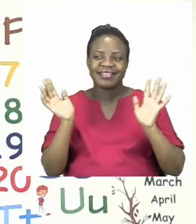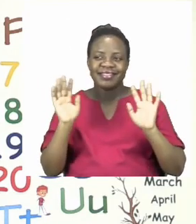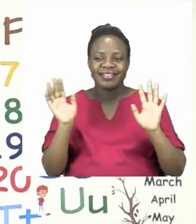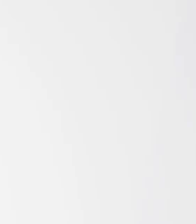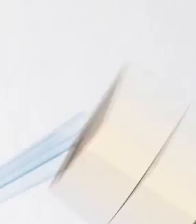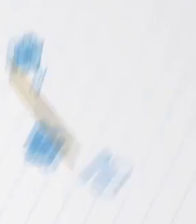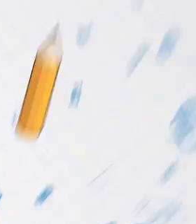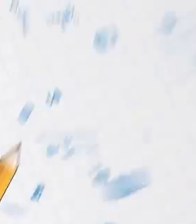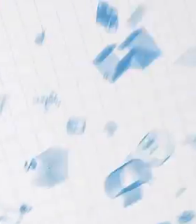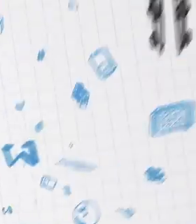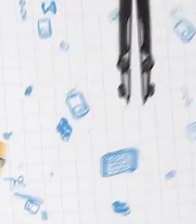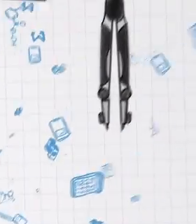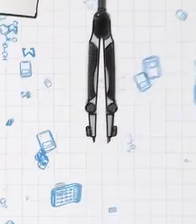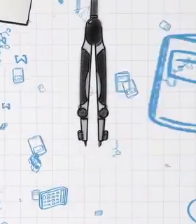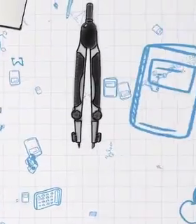goodbye.